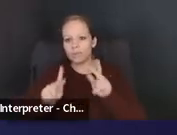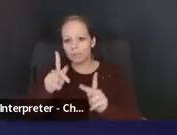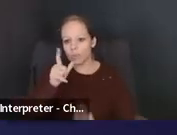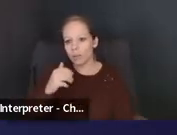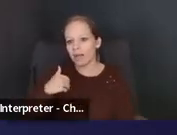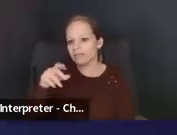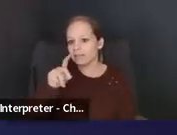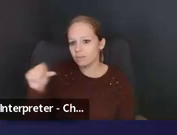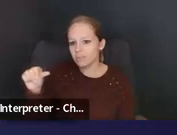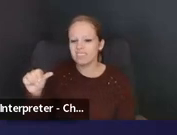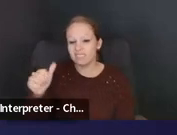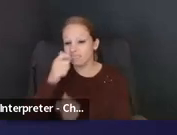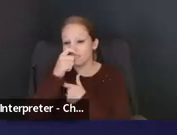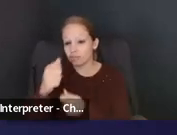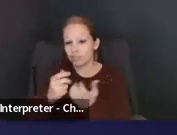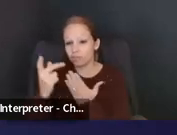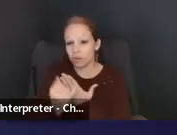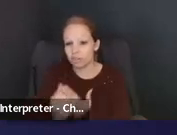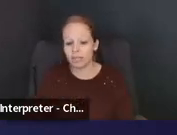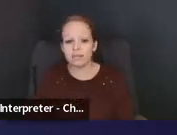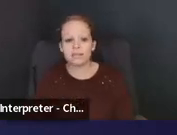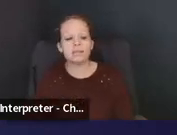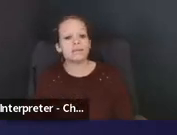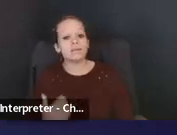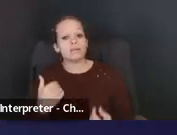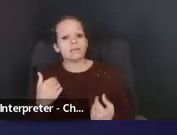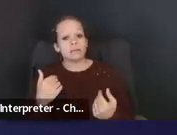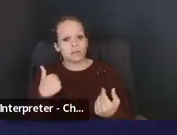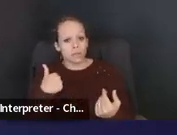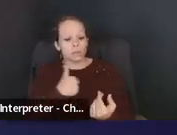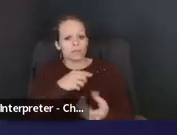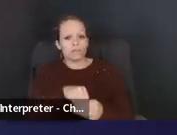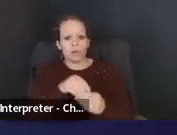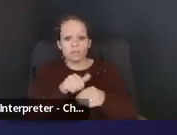interesting project there. We've done some work with the National